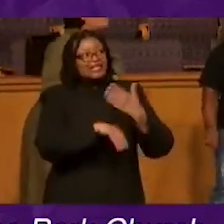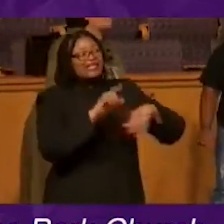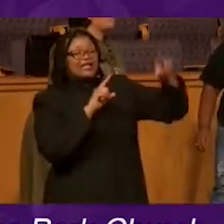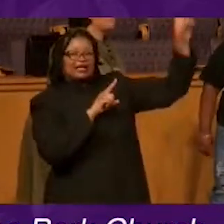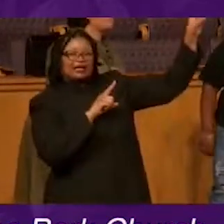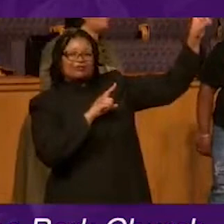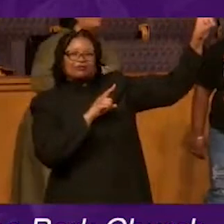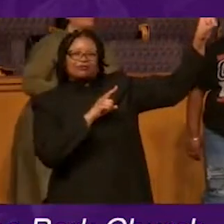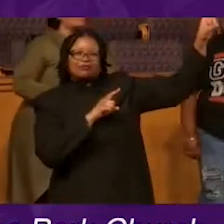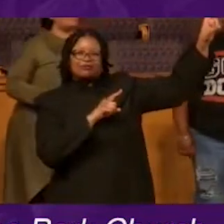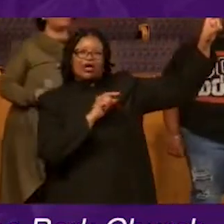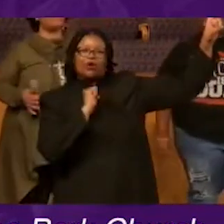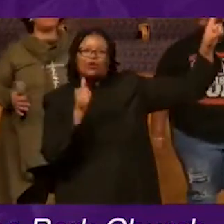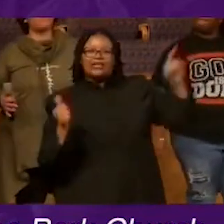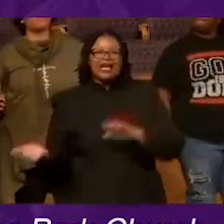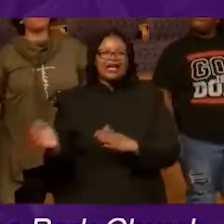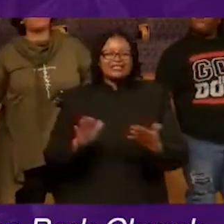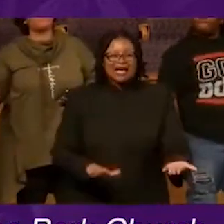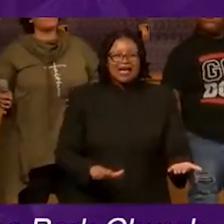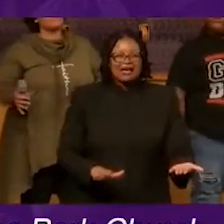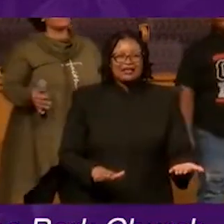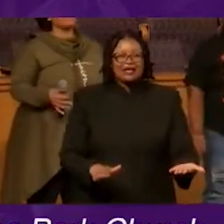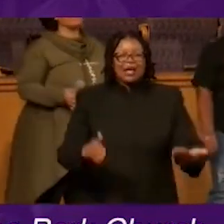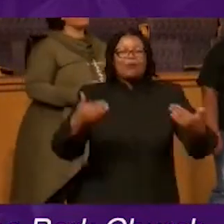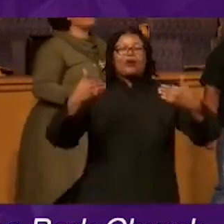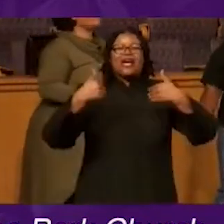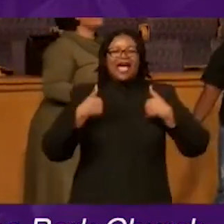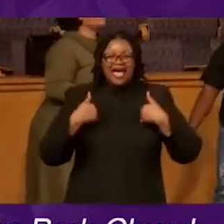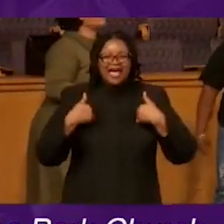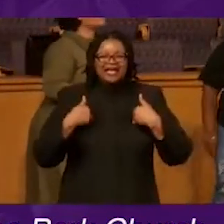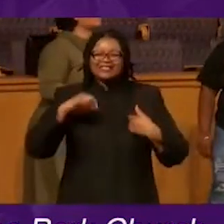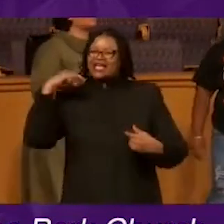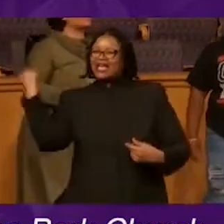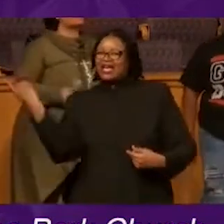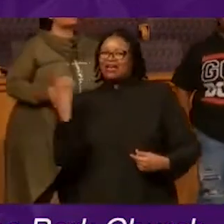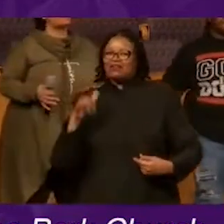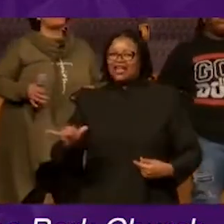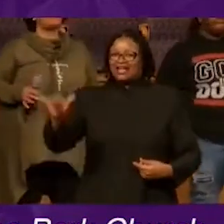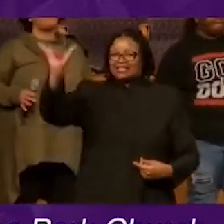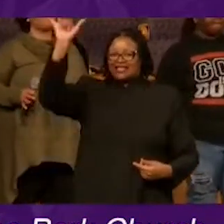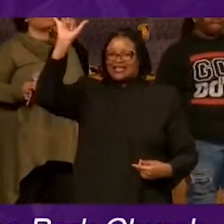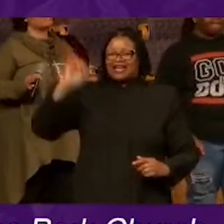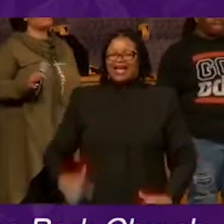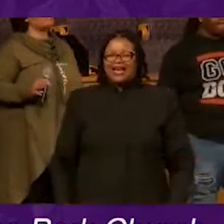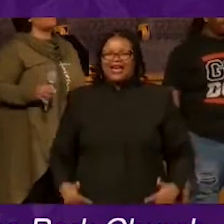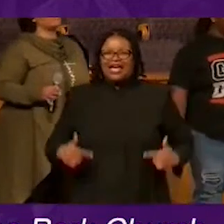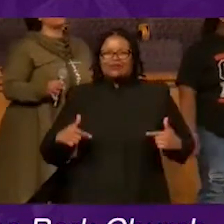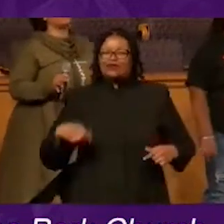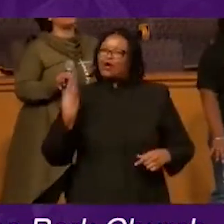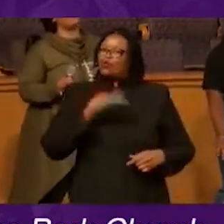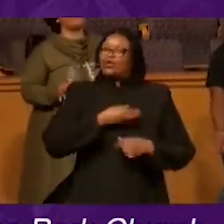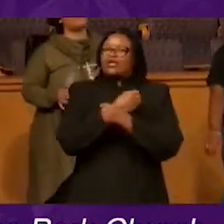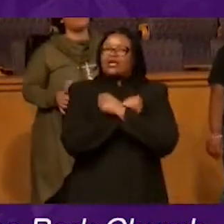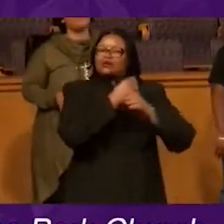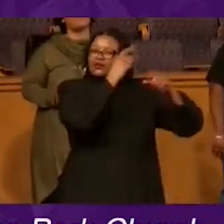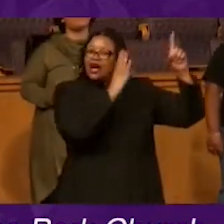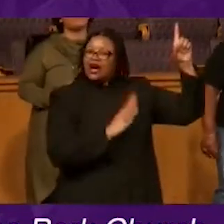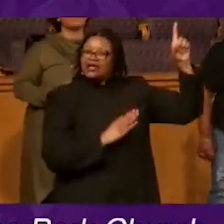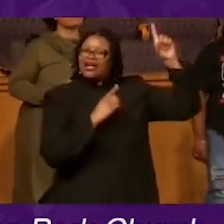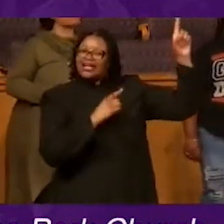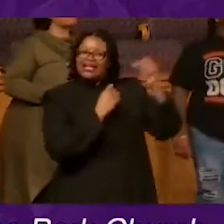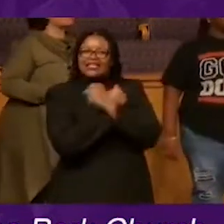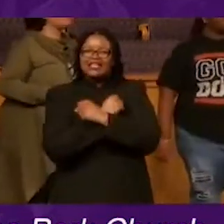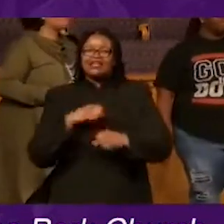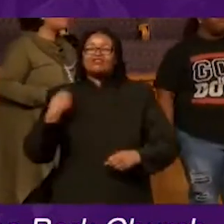perish, but has everlasting life. Herein is love, not that we love God, but that he loved